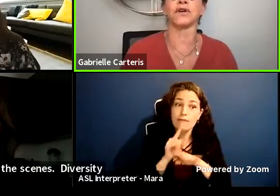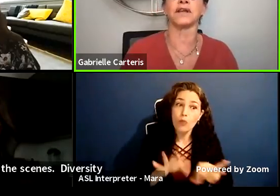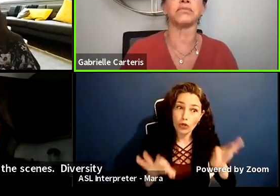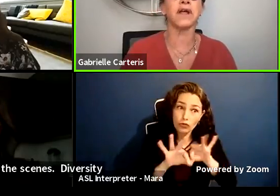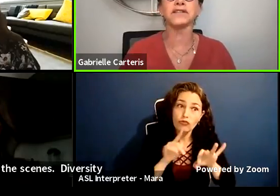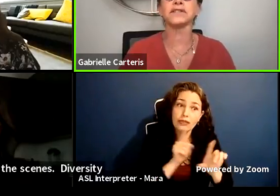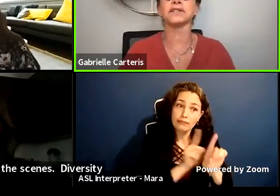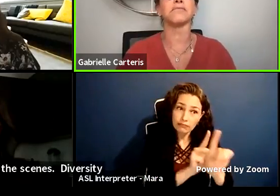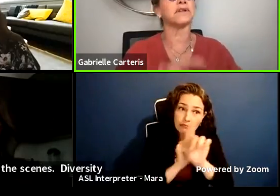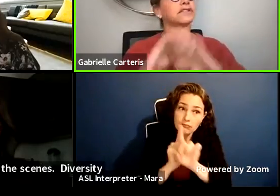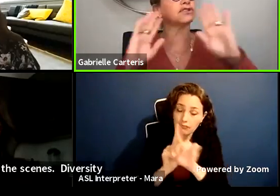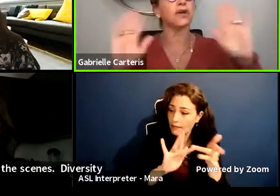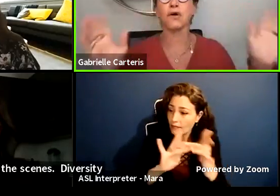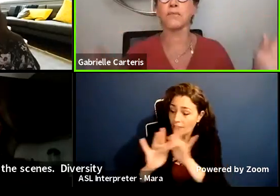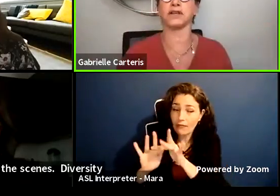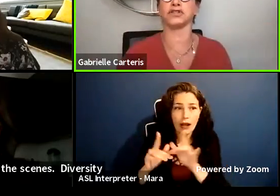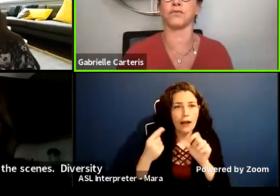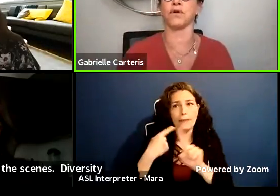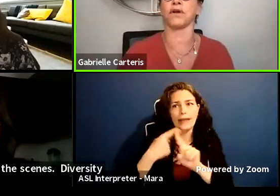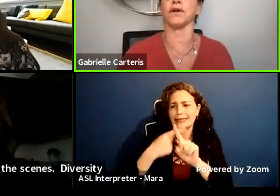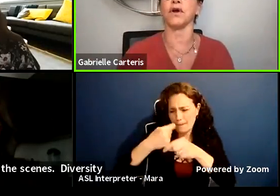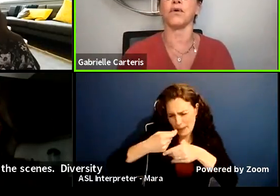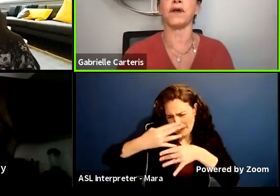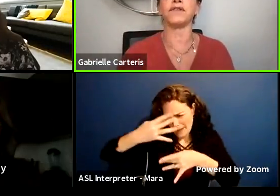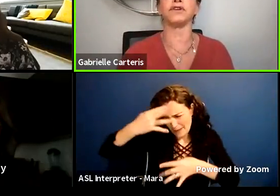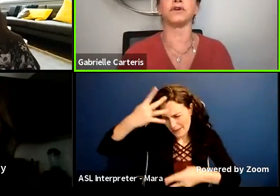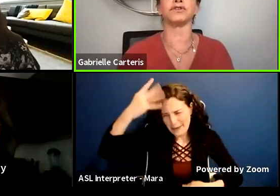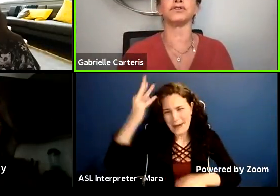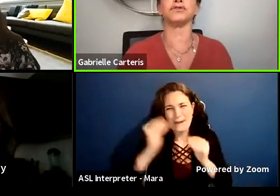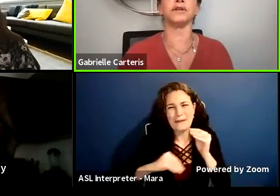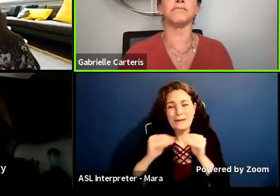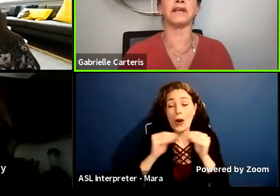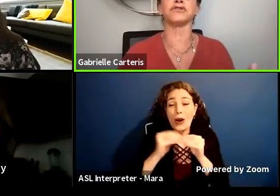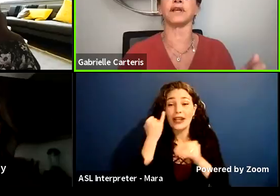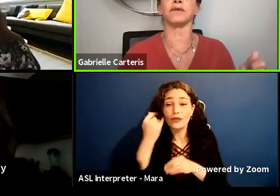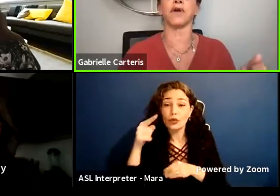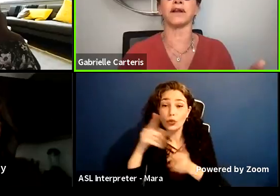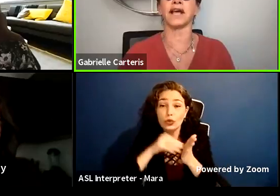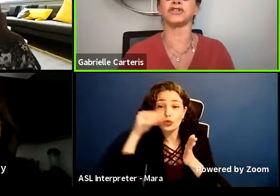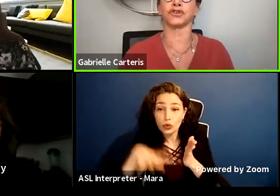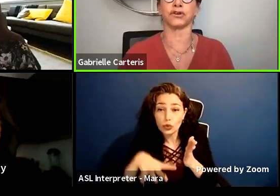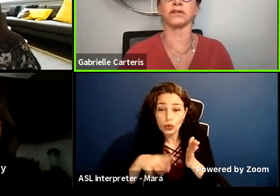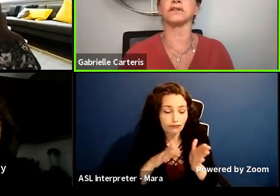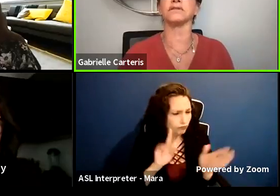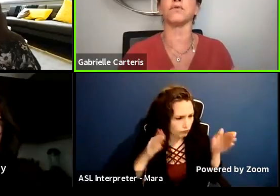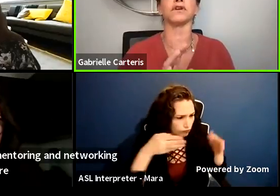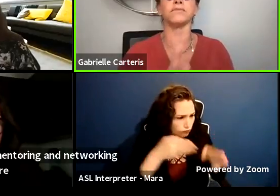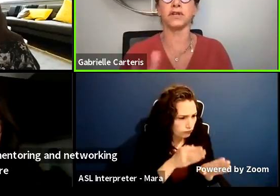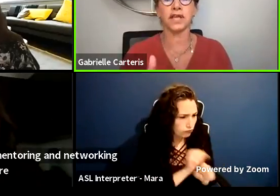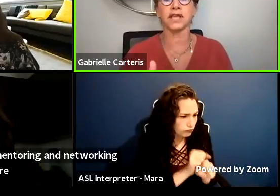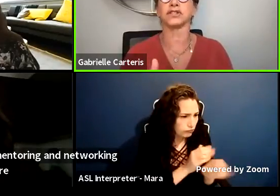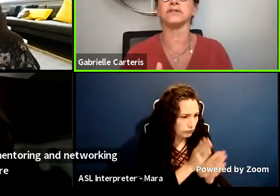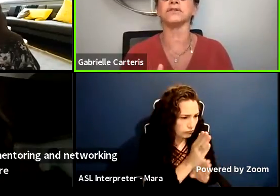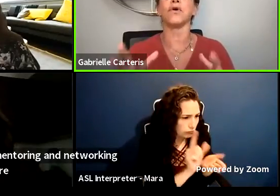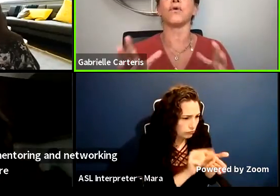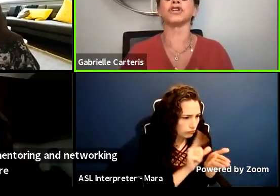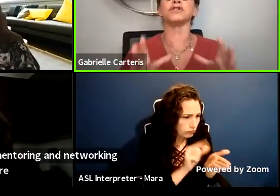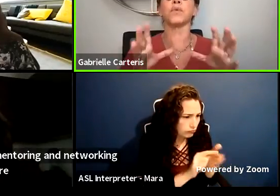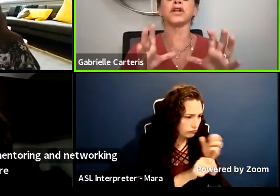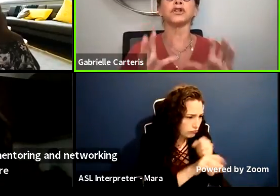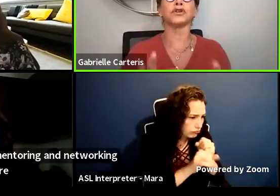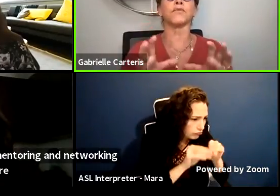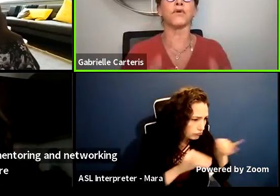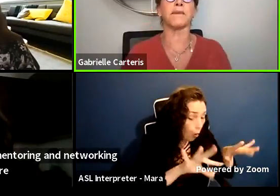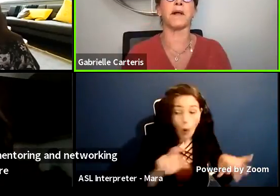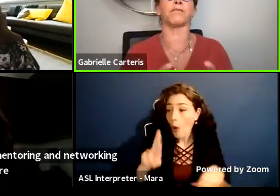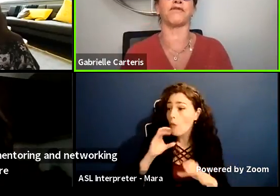and networking, plus so much more. Whether you are a student majoring in broadcast journalism or communications, or just